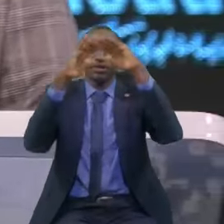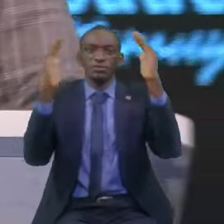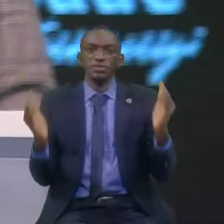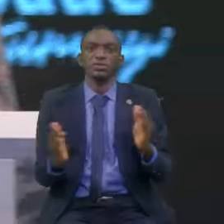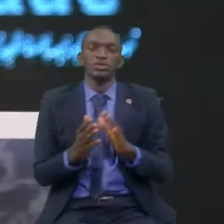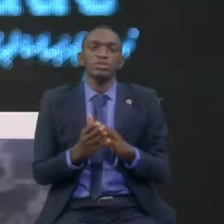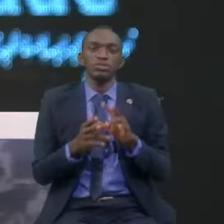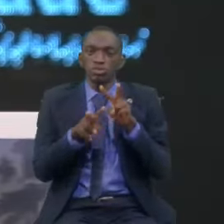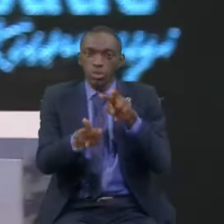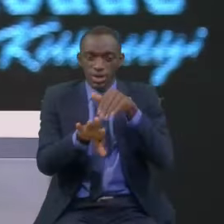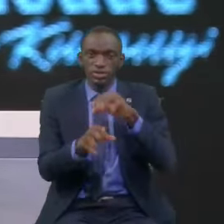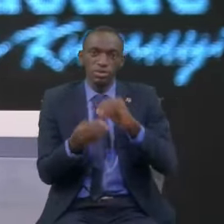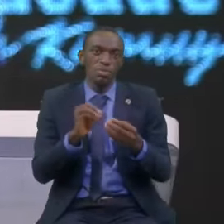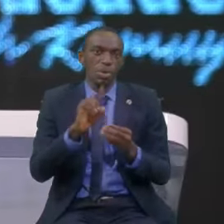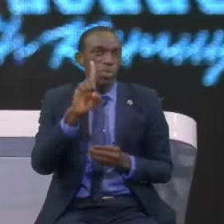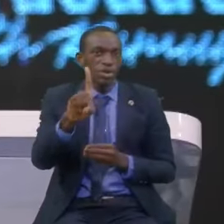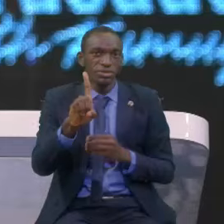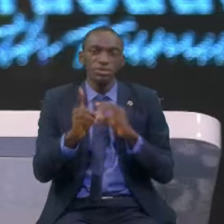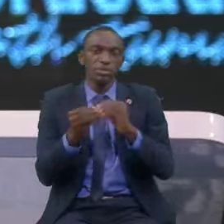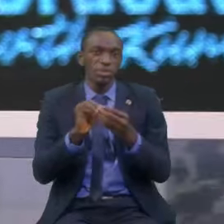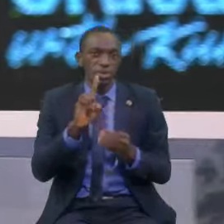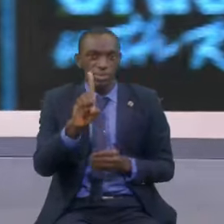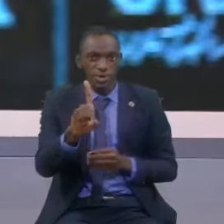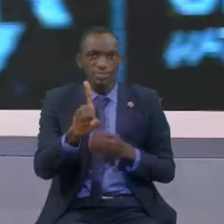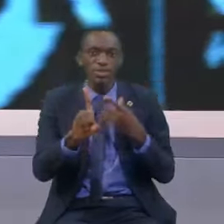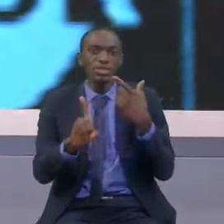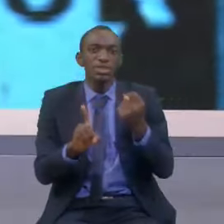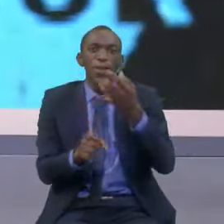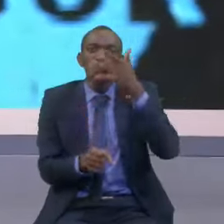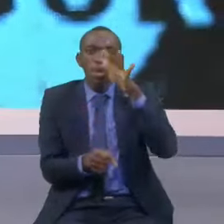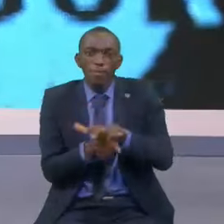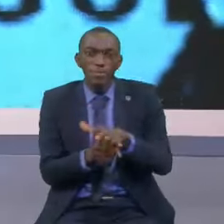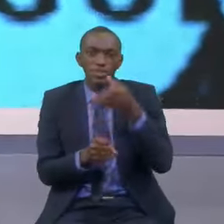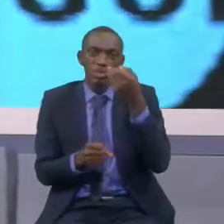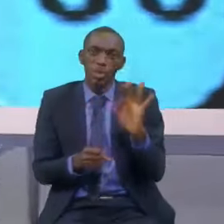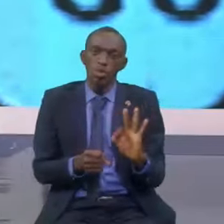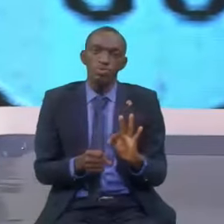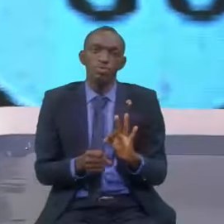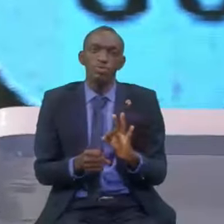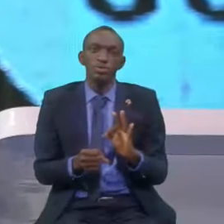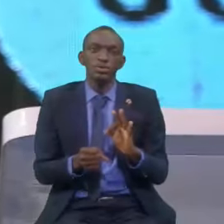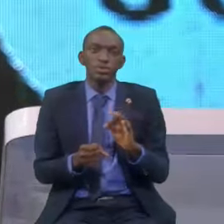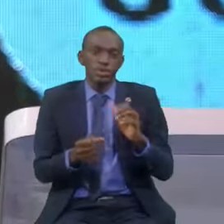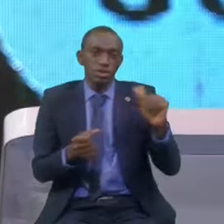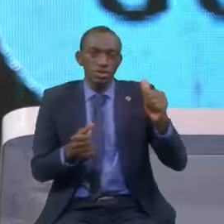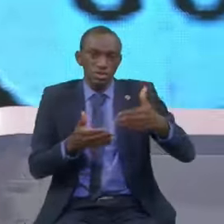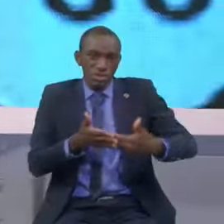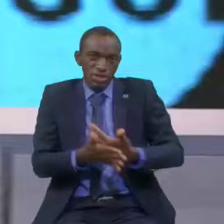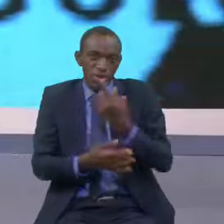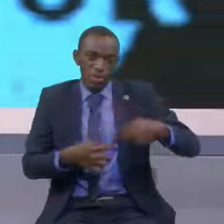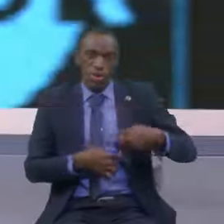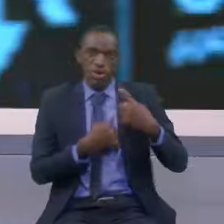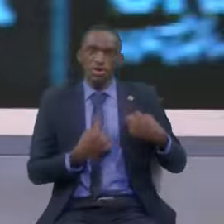one. Number one is the promise of a new heart.